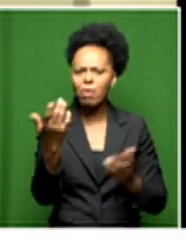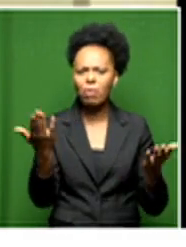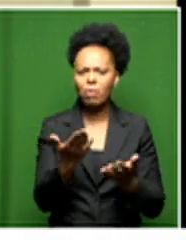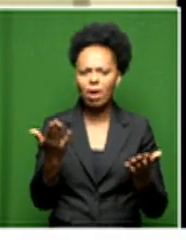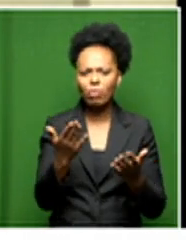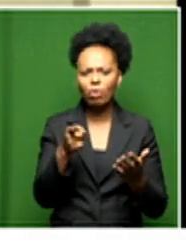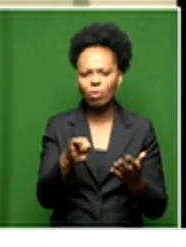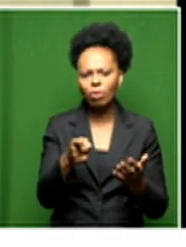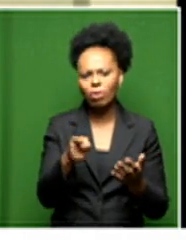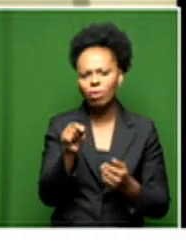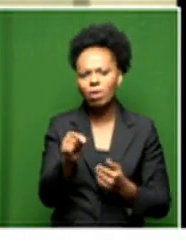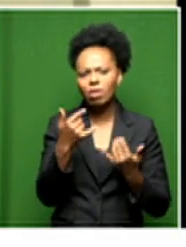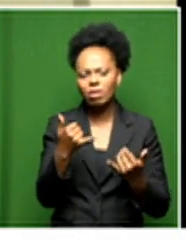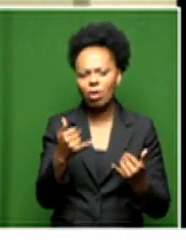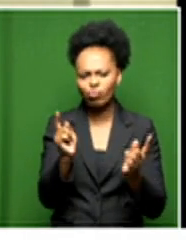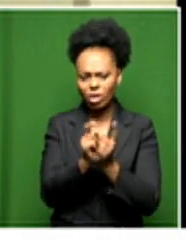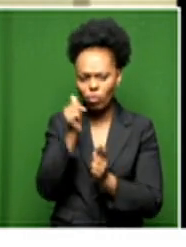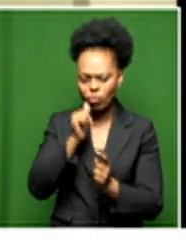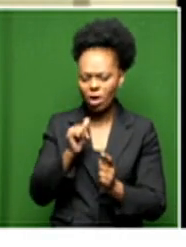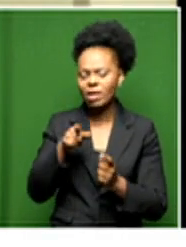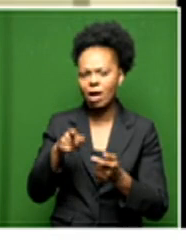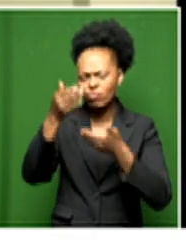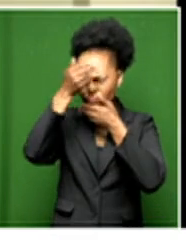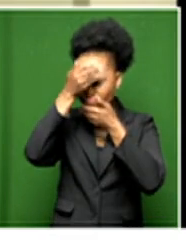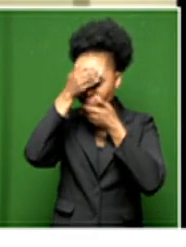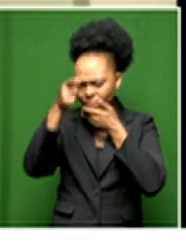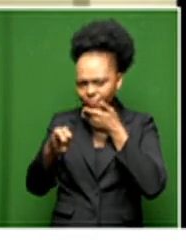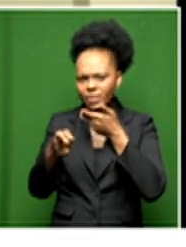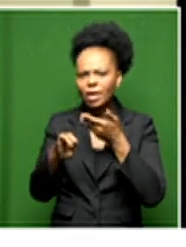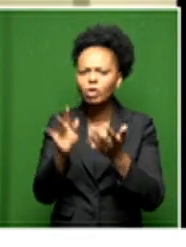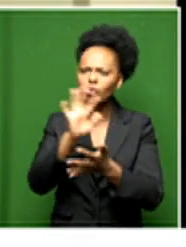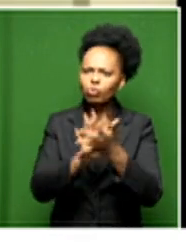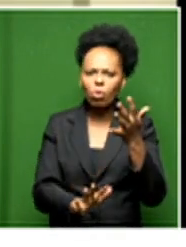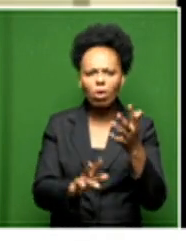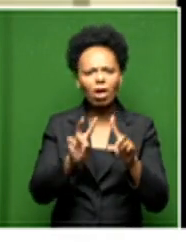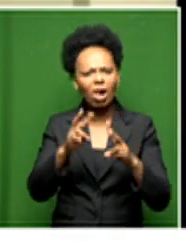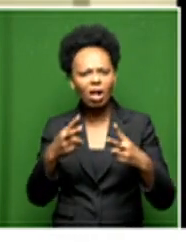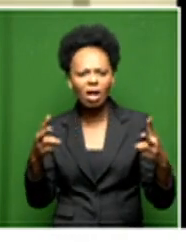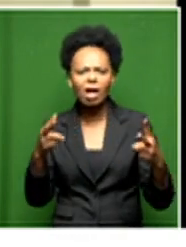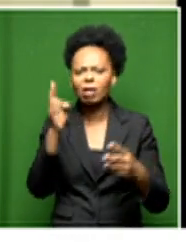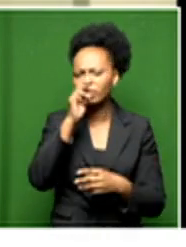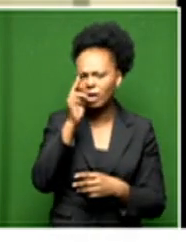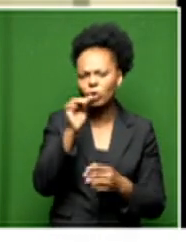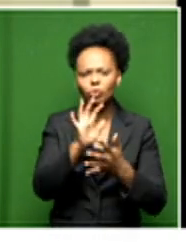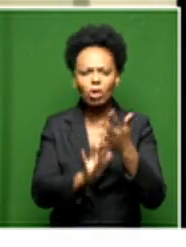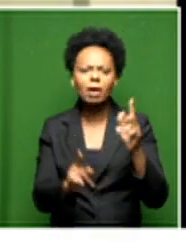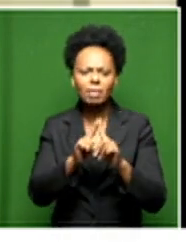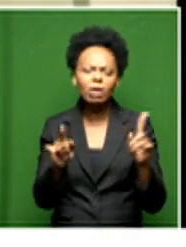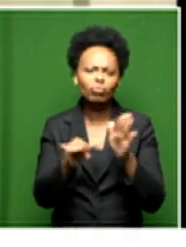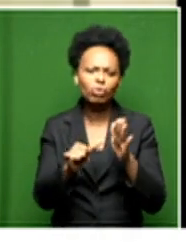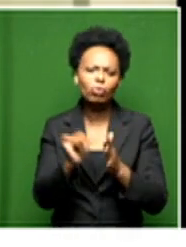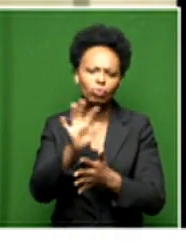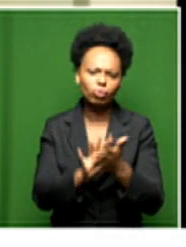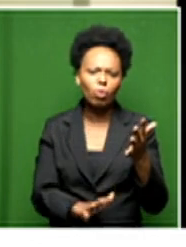her. And so you've got we've got these extraordinary stories, but you've also got these very ordinary stories. And for me, that's